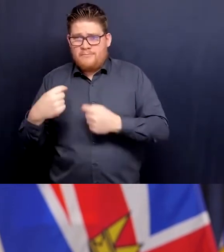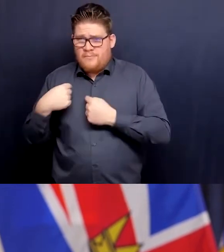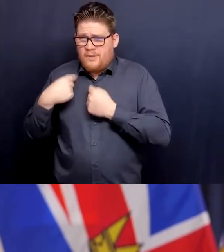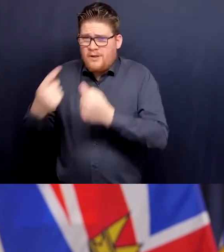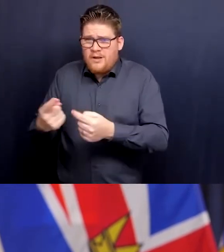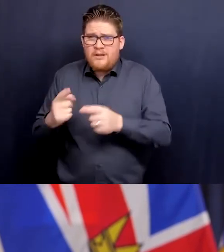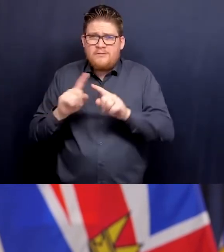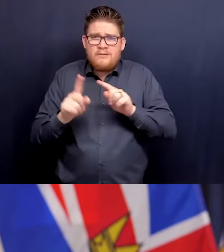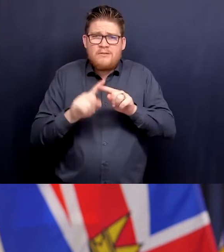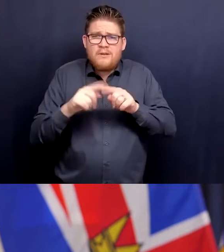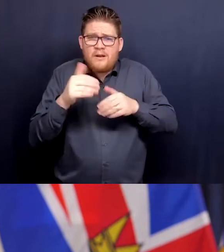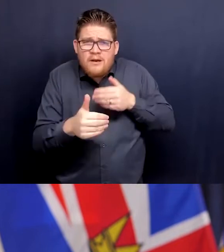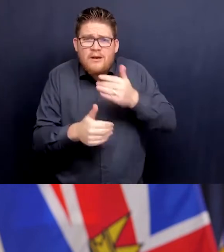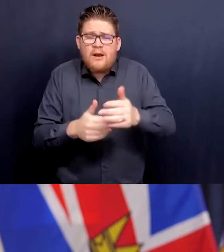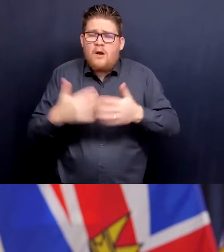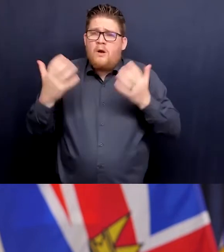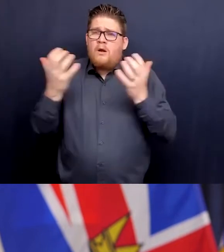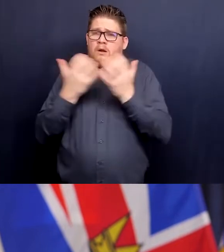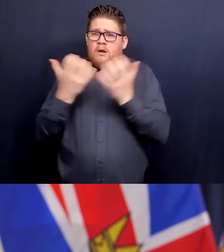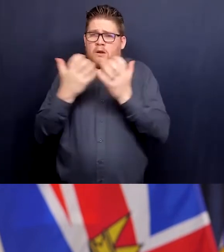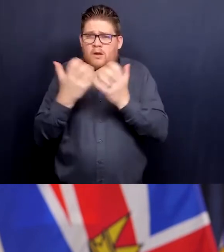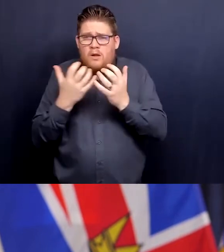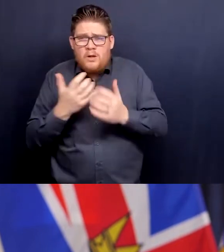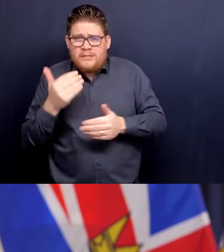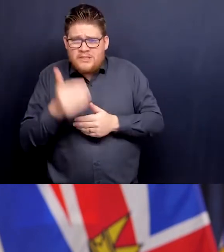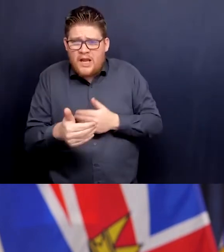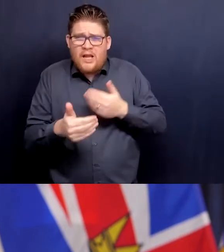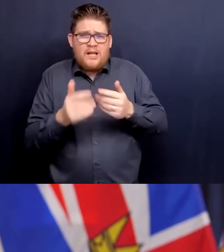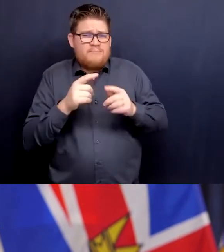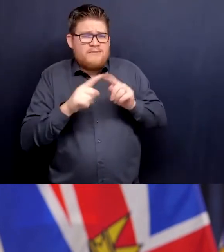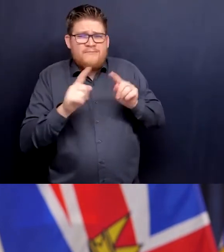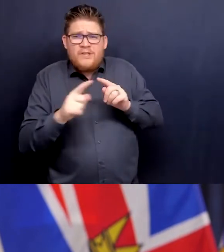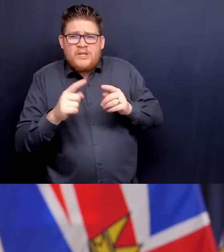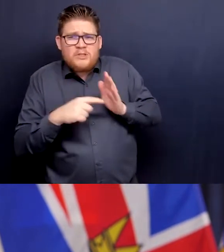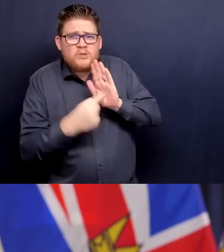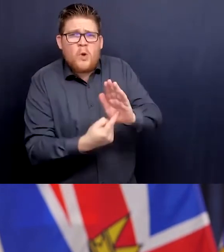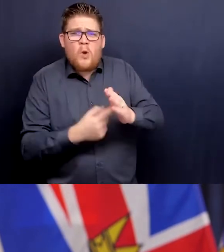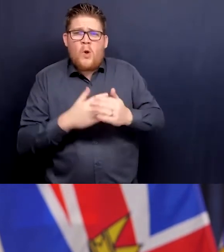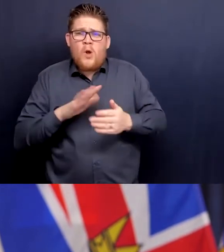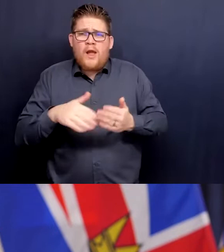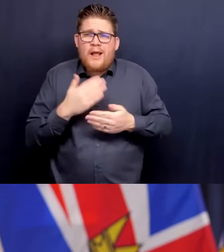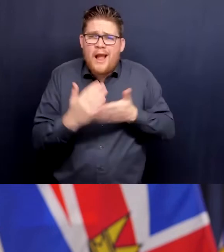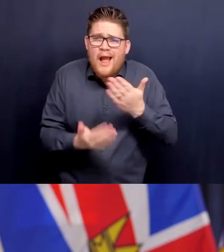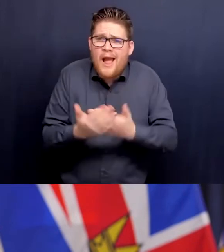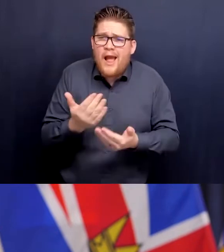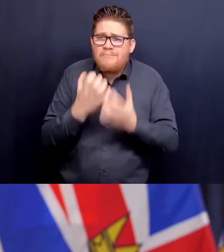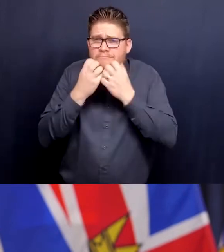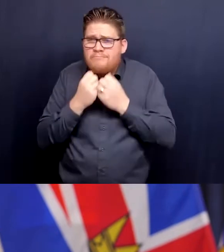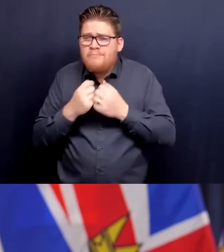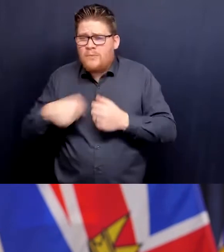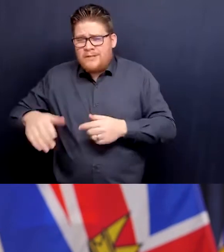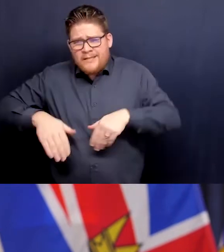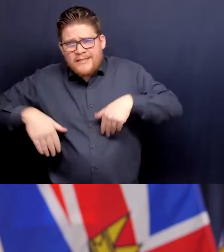have demonstrated to one another has been, I think, something that all British Columbians can take pride in. There will be more tests ahead.